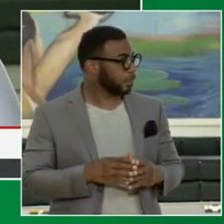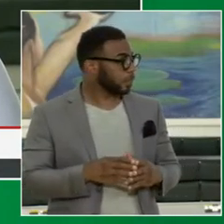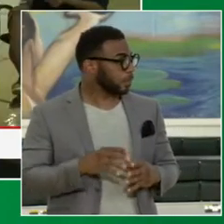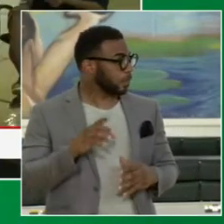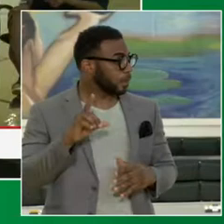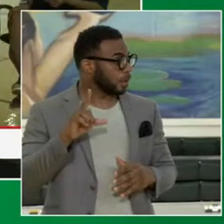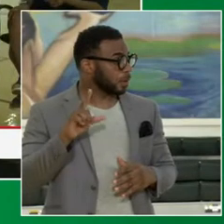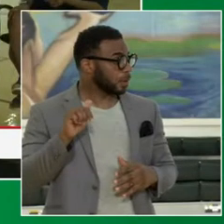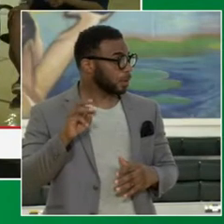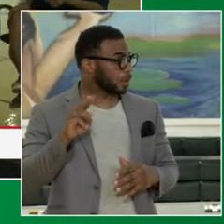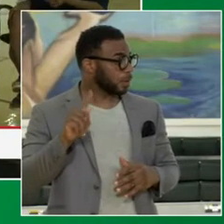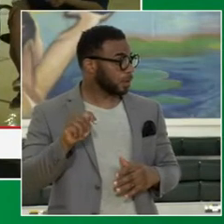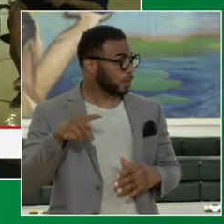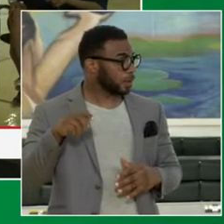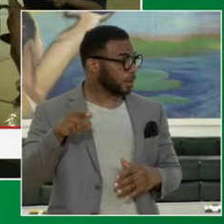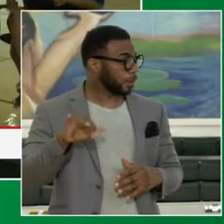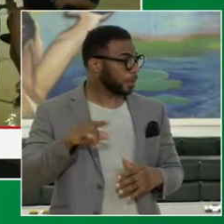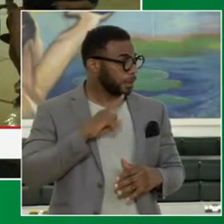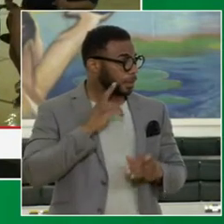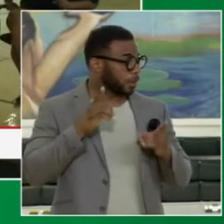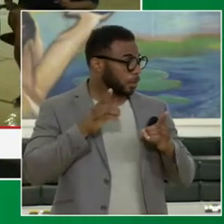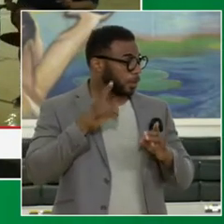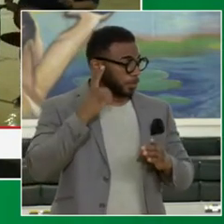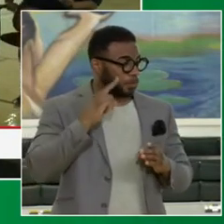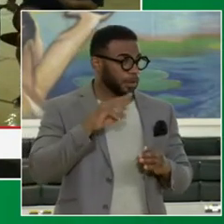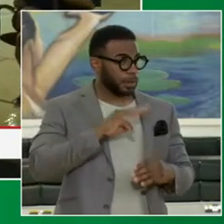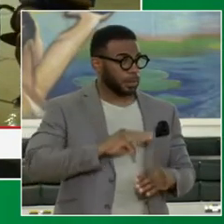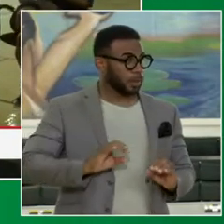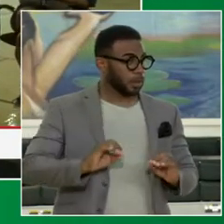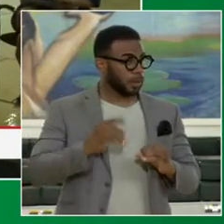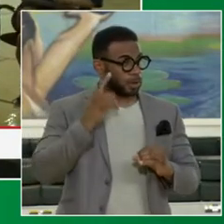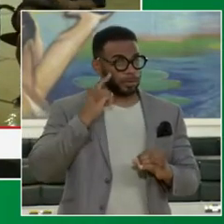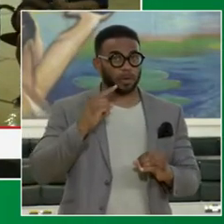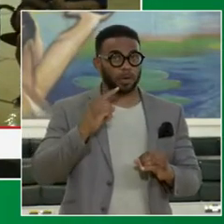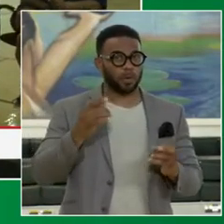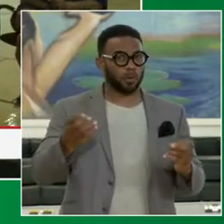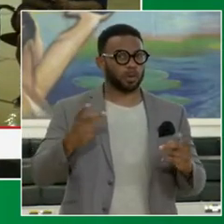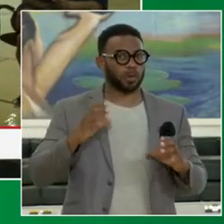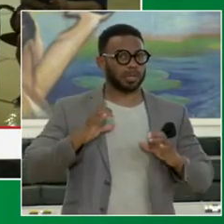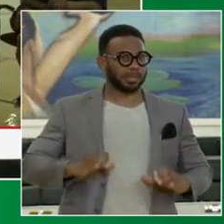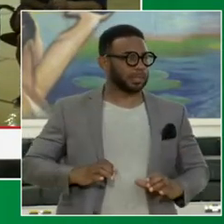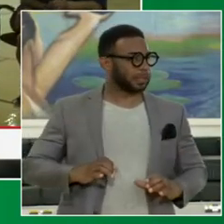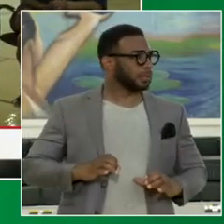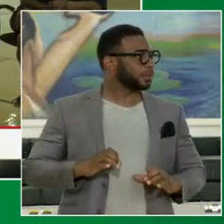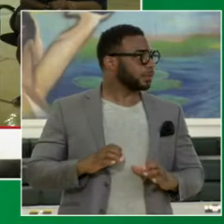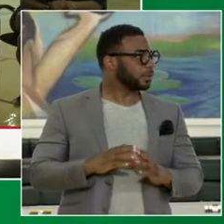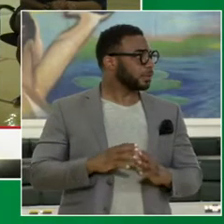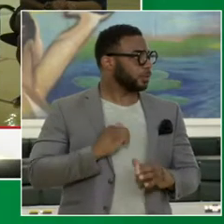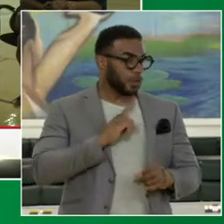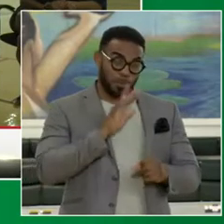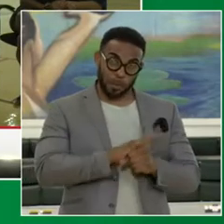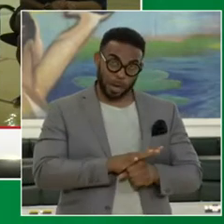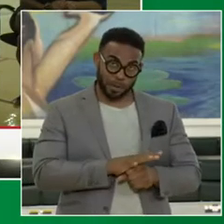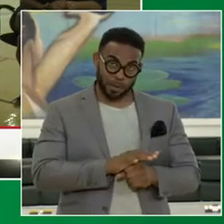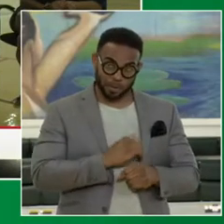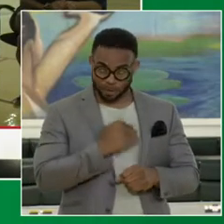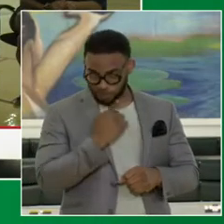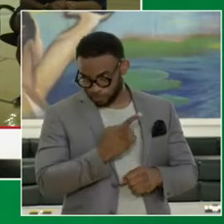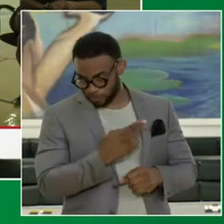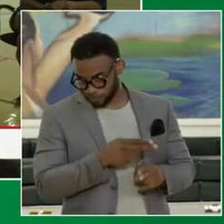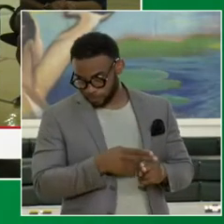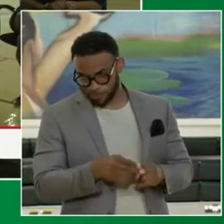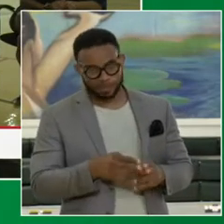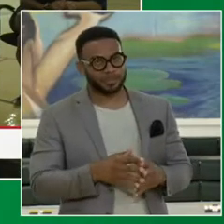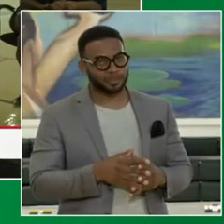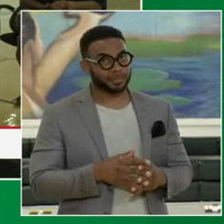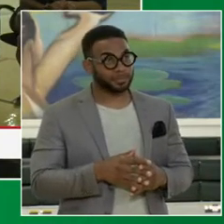Lamont Carey is the director of the Mayor's Office of Returning Citizens Affairs, and we told everybody already that